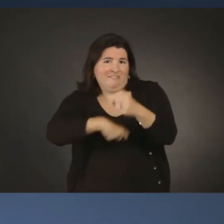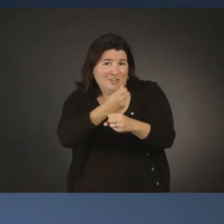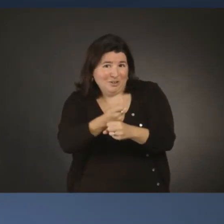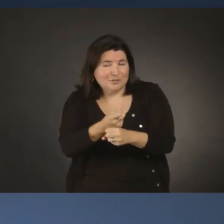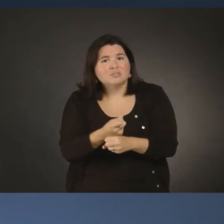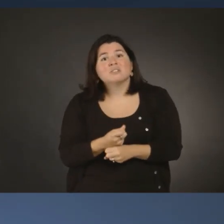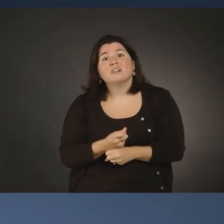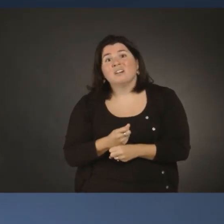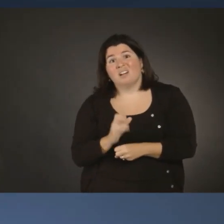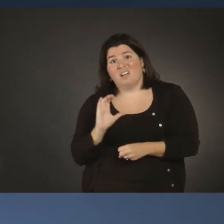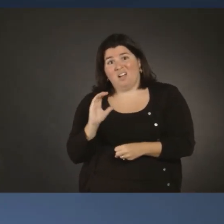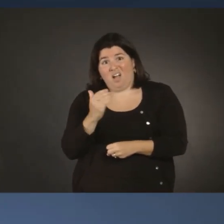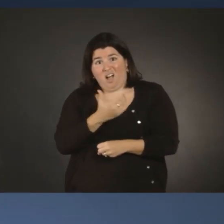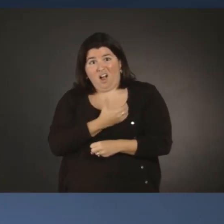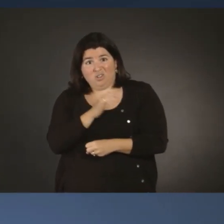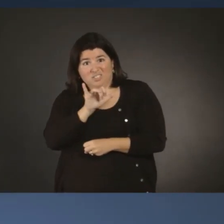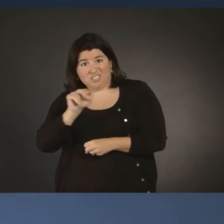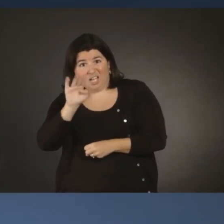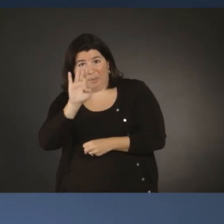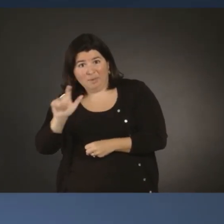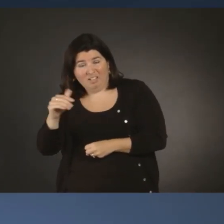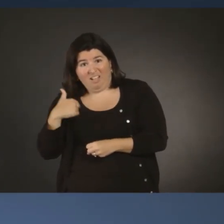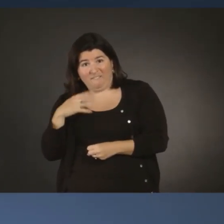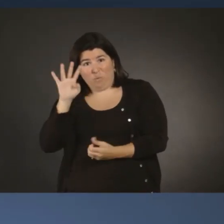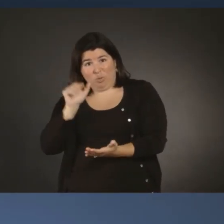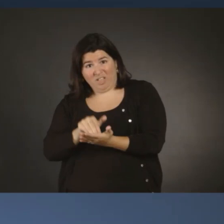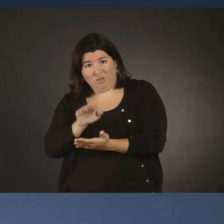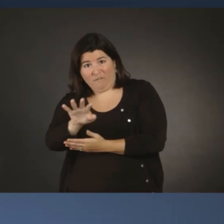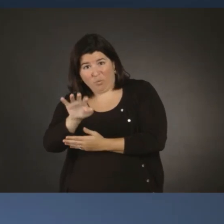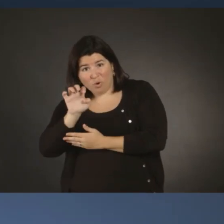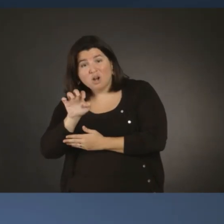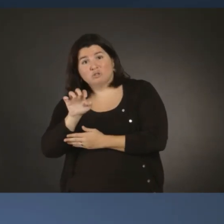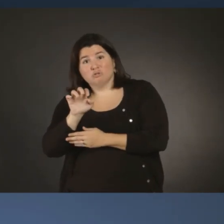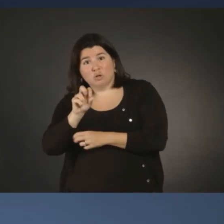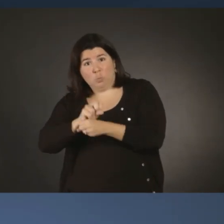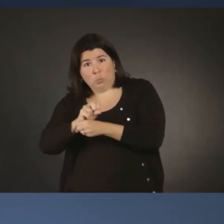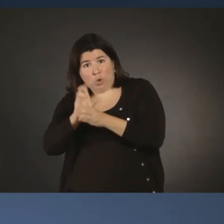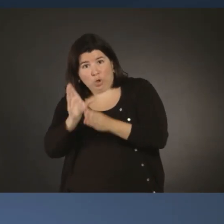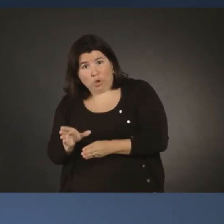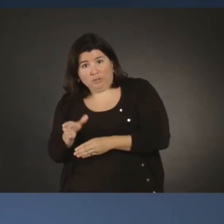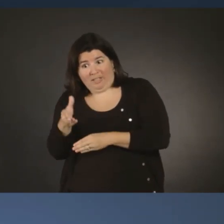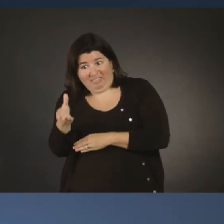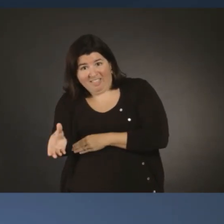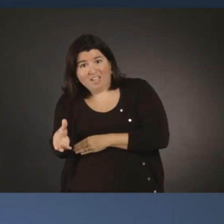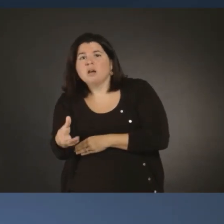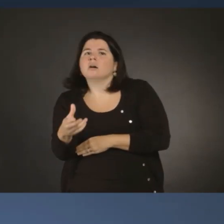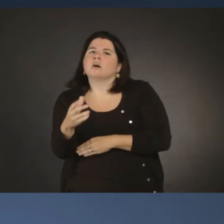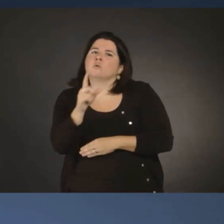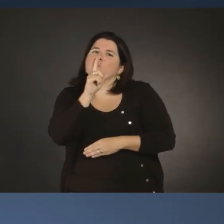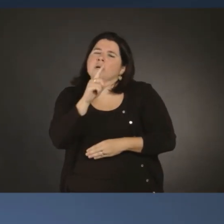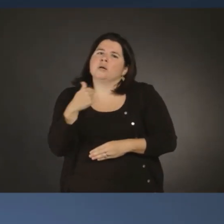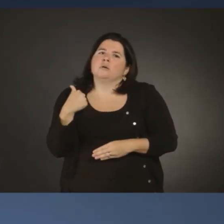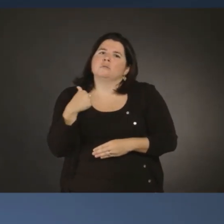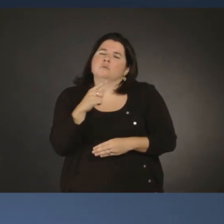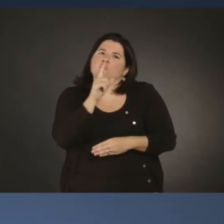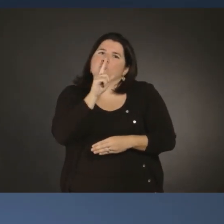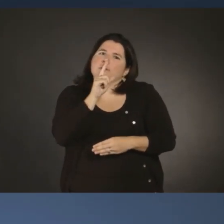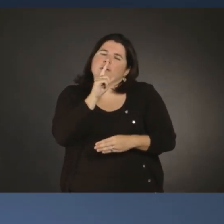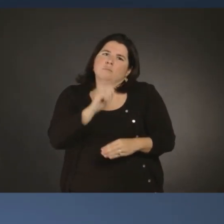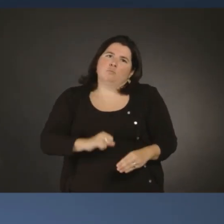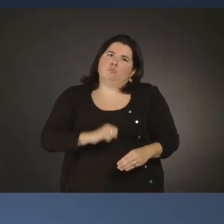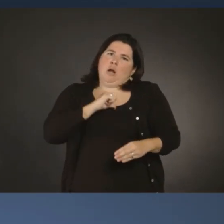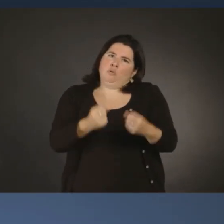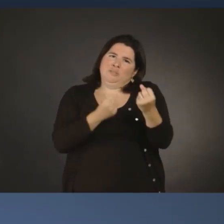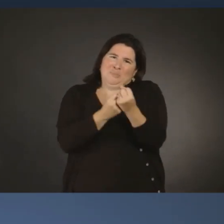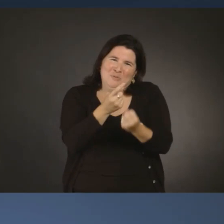Cincinnati Bell's 4,400 employees, thank you for this recognition. We are proud to support you. As I